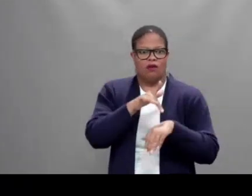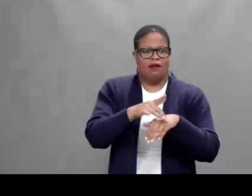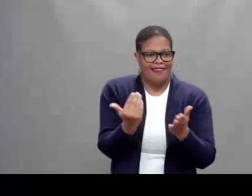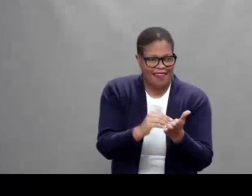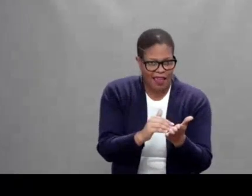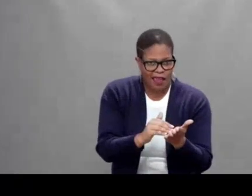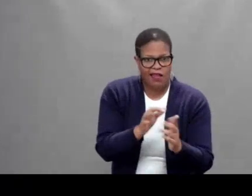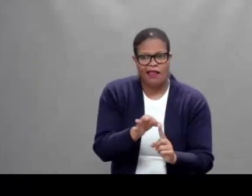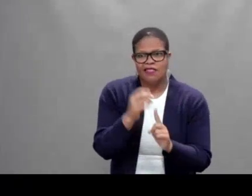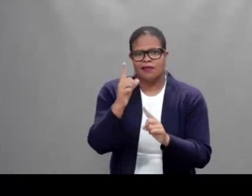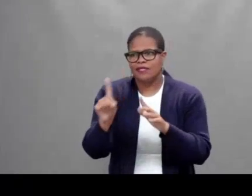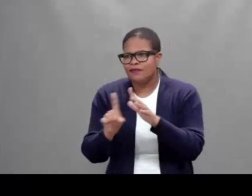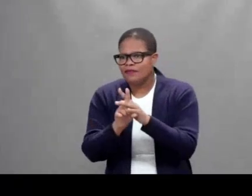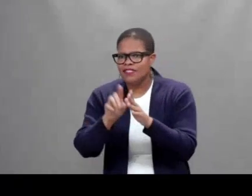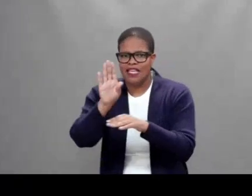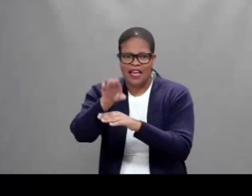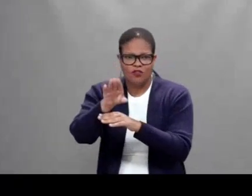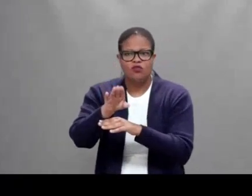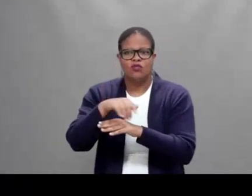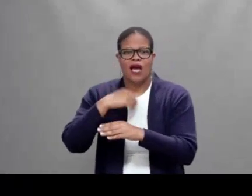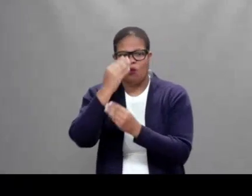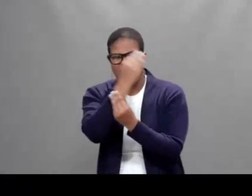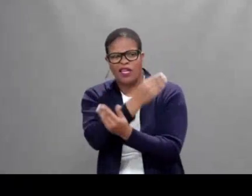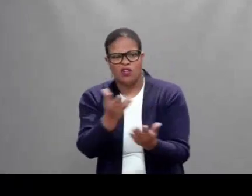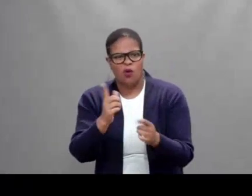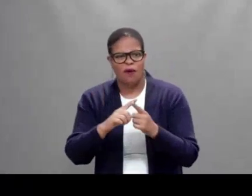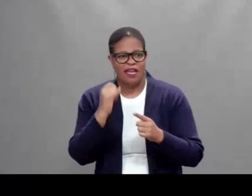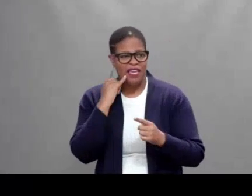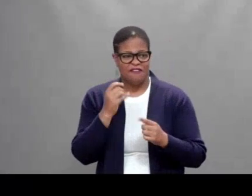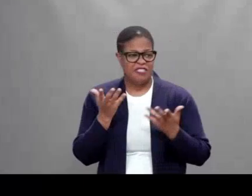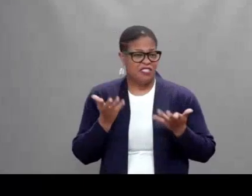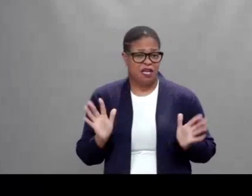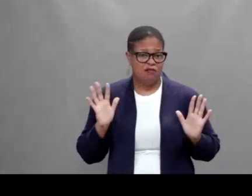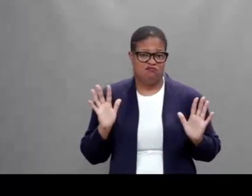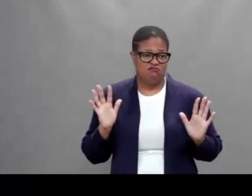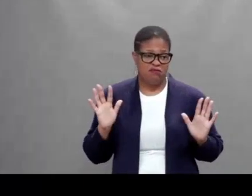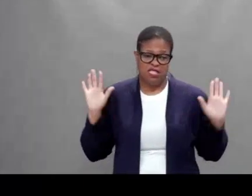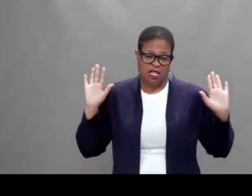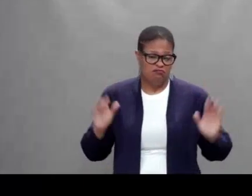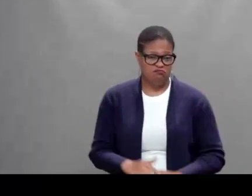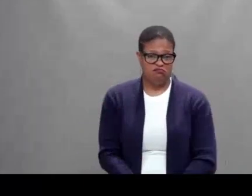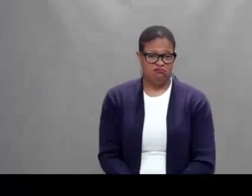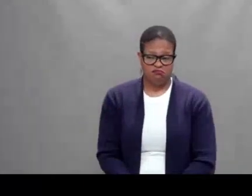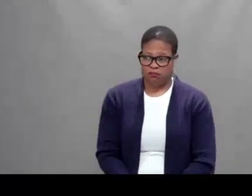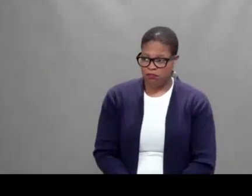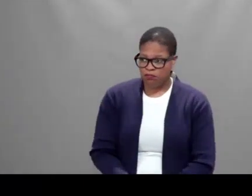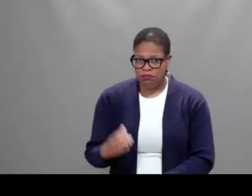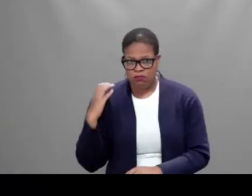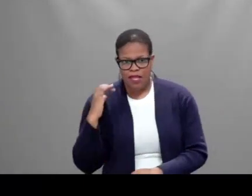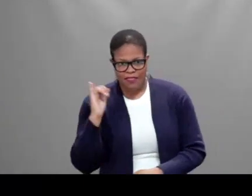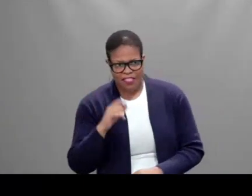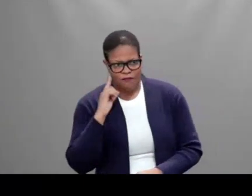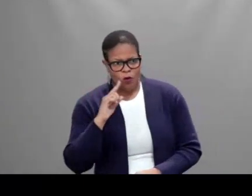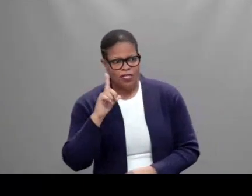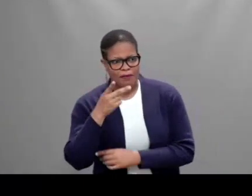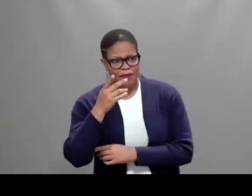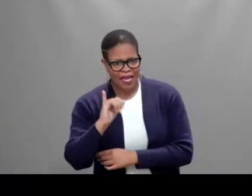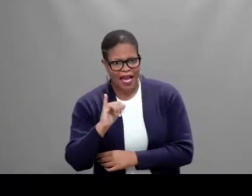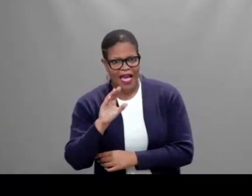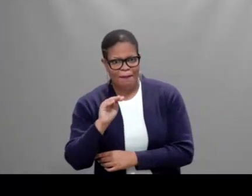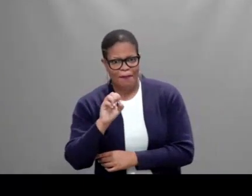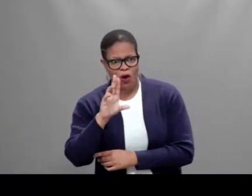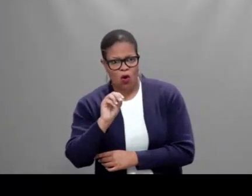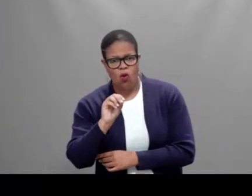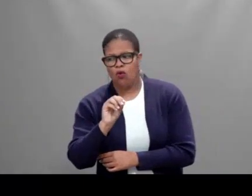something arises this afternoon that I would bring back to you. But if that's done, then that's done. That's for the DPI. The DPI